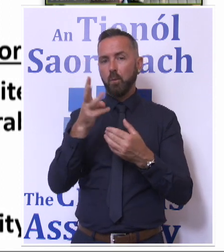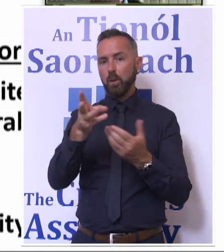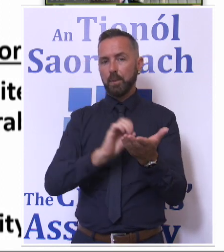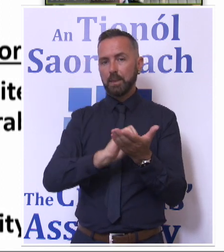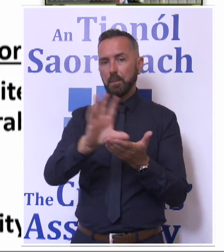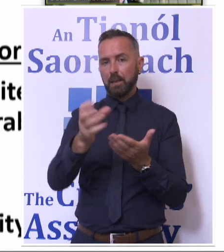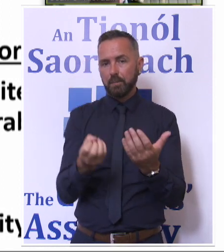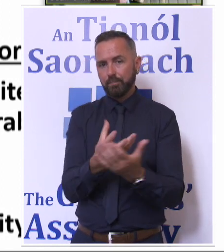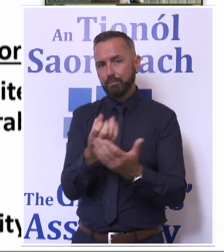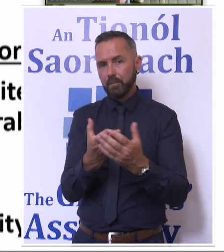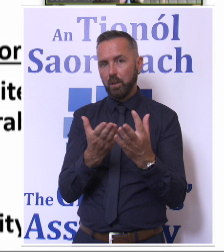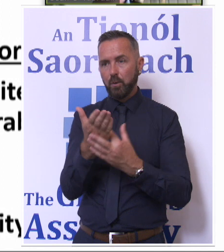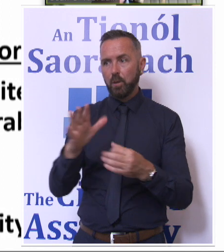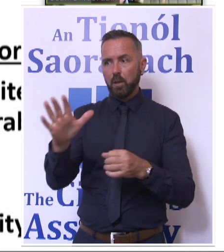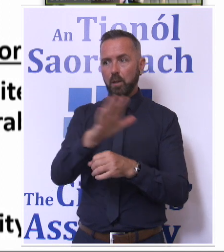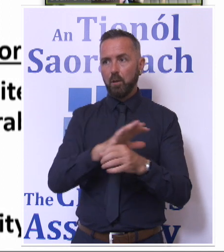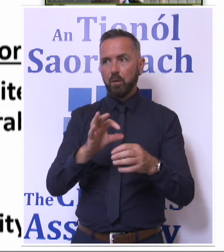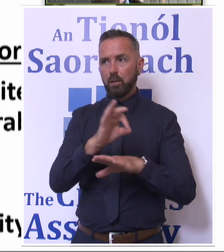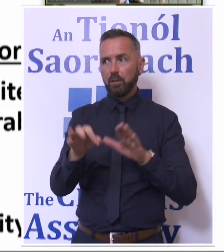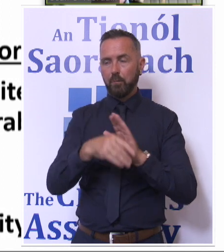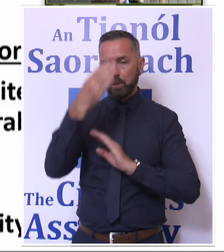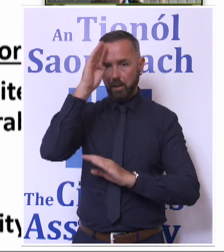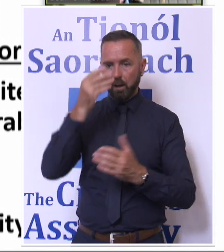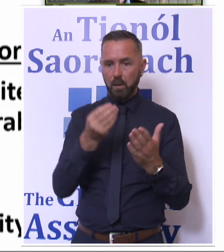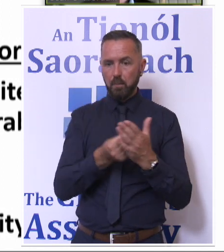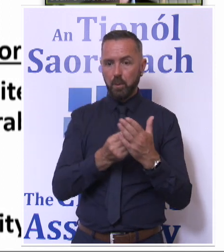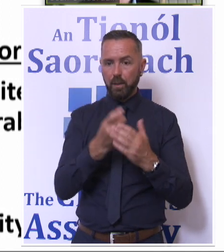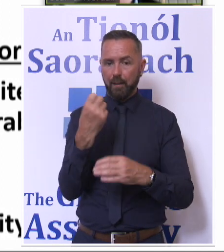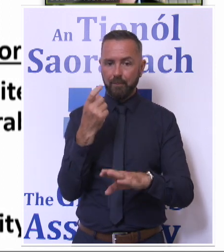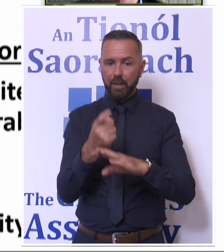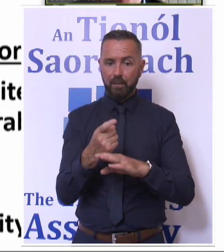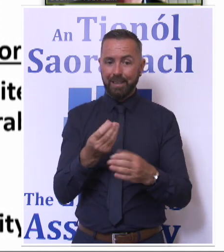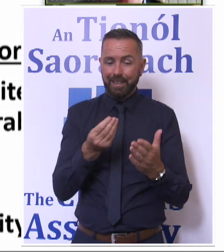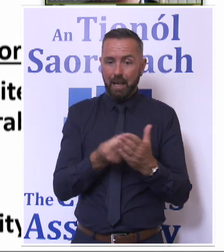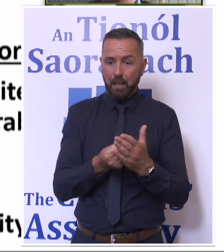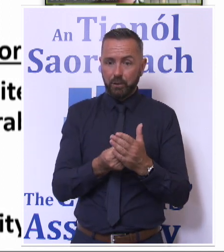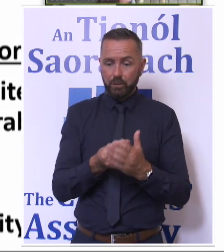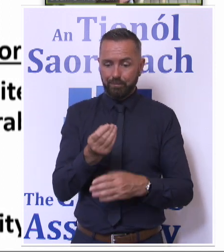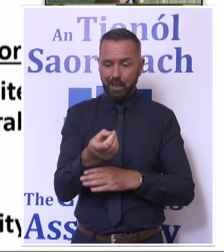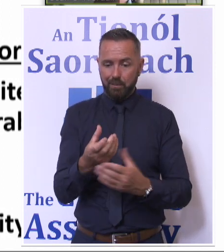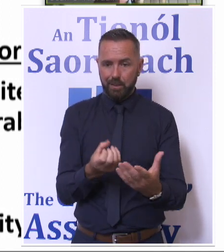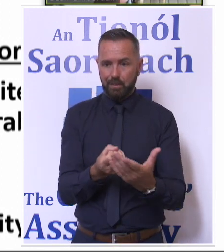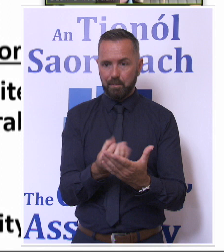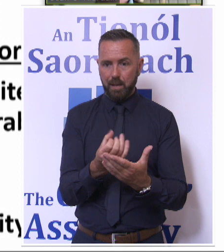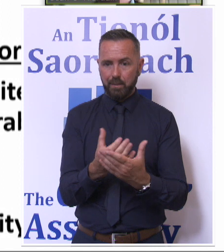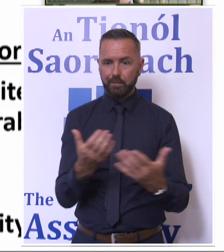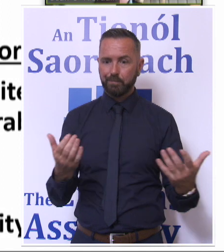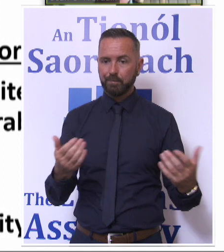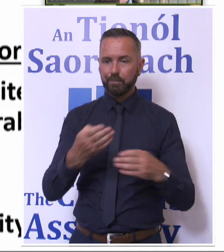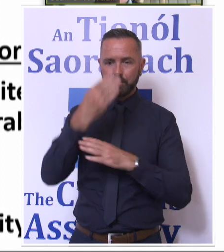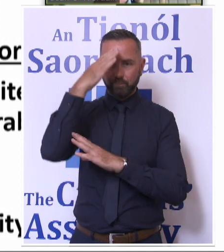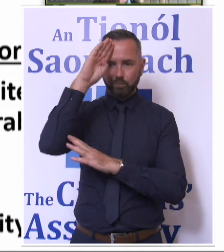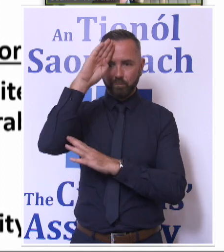local government in Ireland under the National Development Plan, the actual cash money that has been spent or planned to be spent in